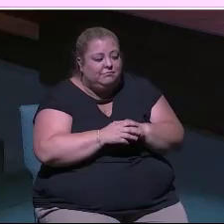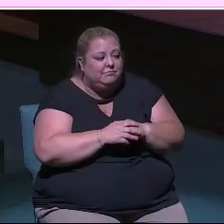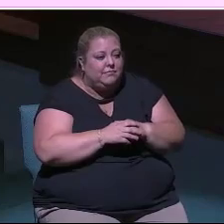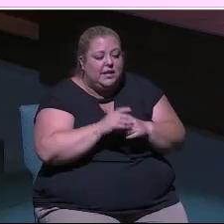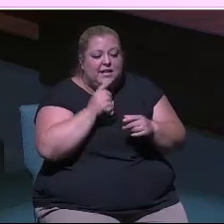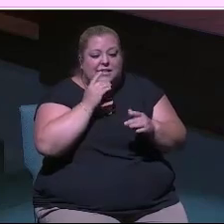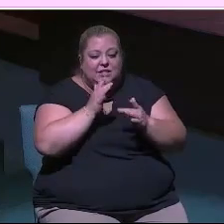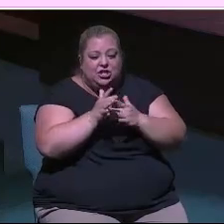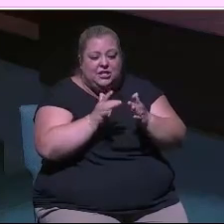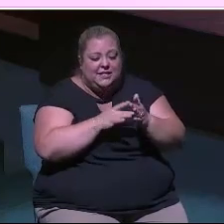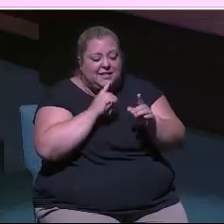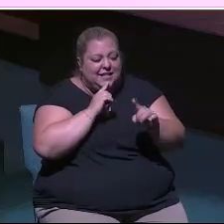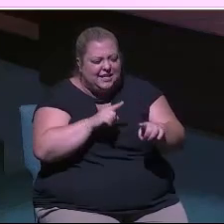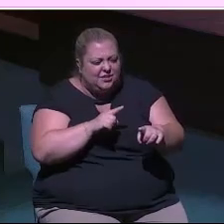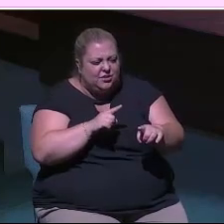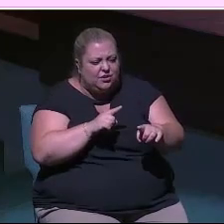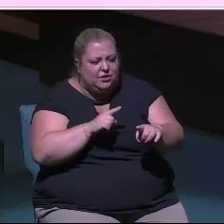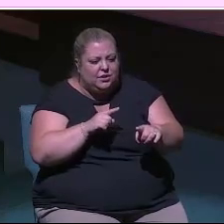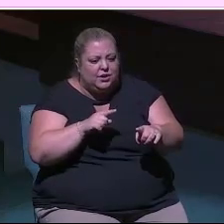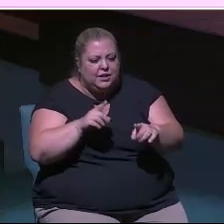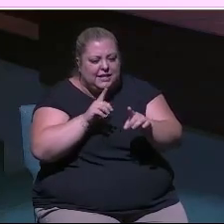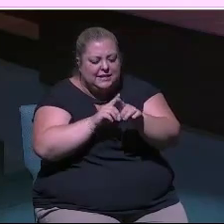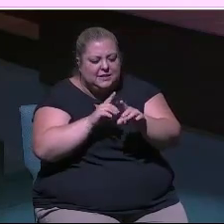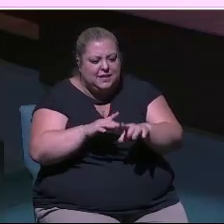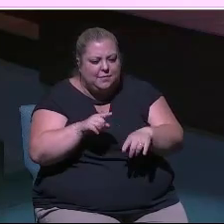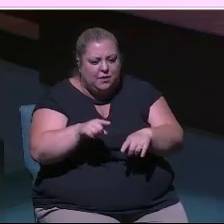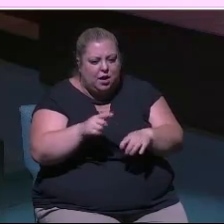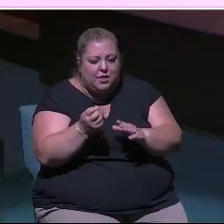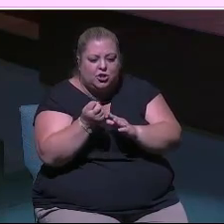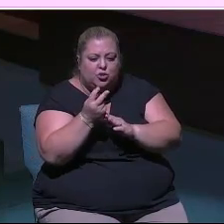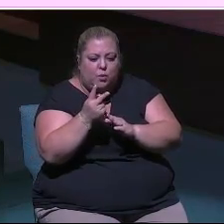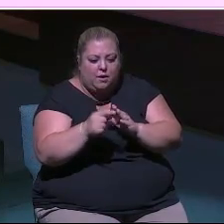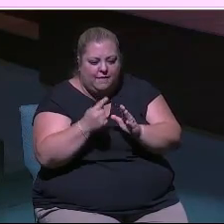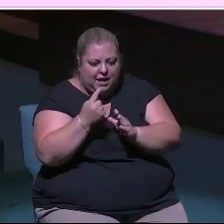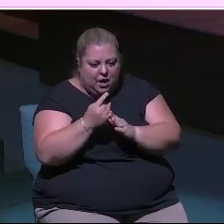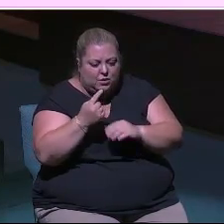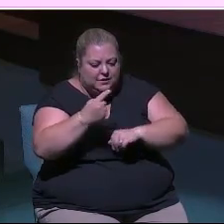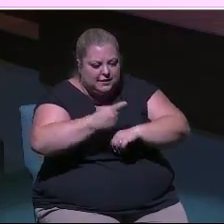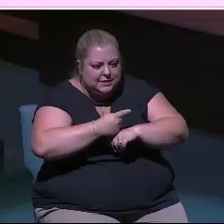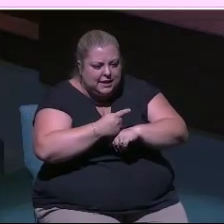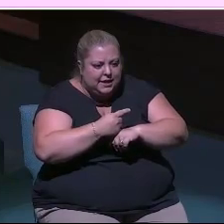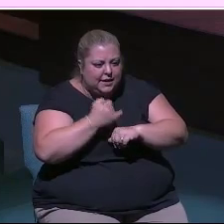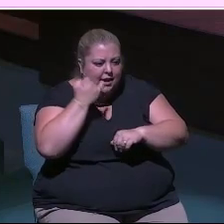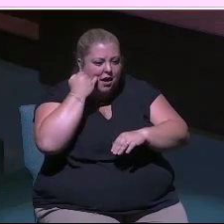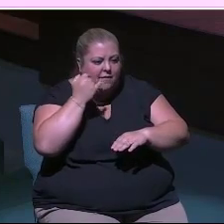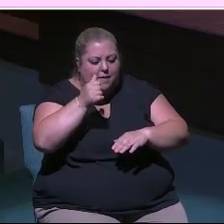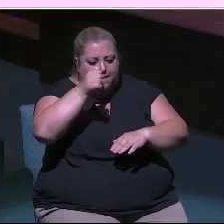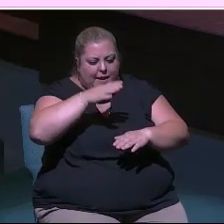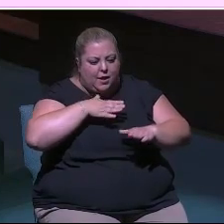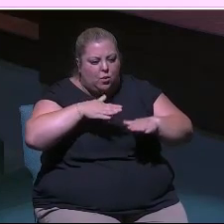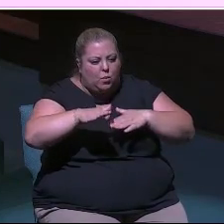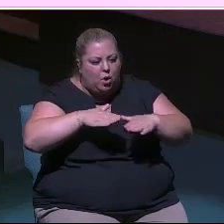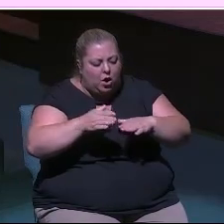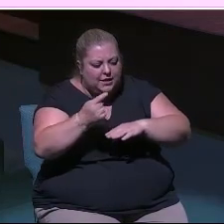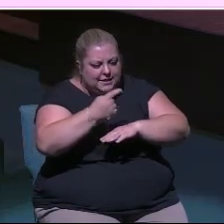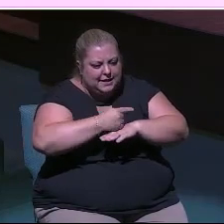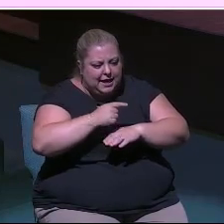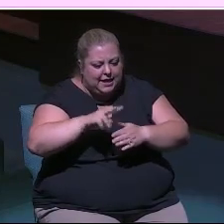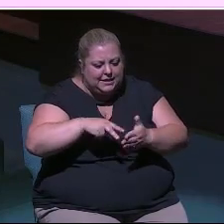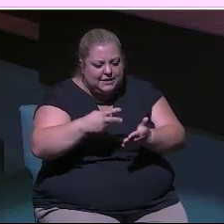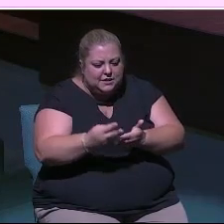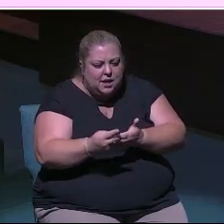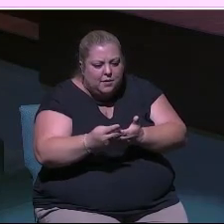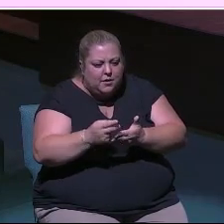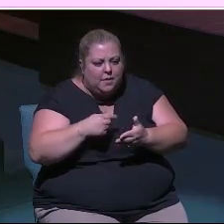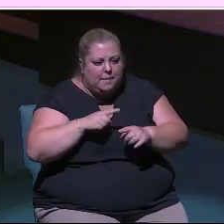number 9, are there not 12 hours in the day? If any man walk in the day, he stumbleth not, because he seeth the light of this world. But if a man